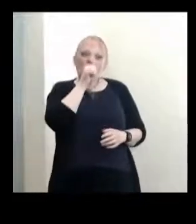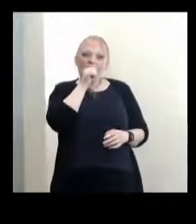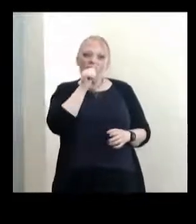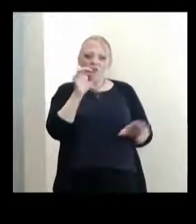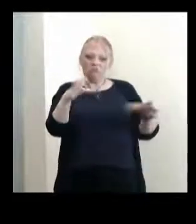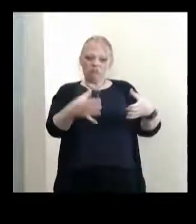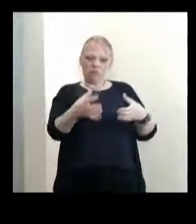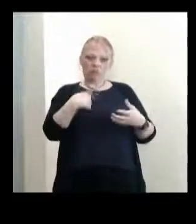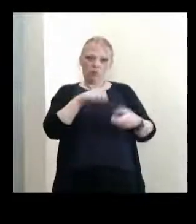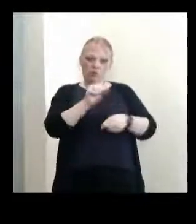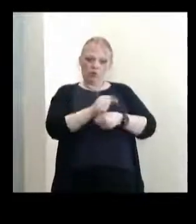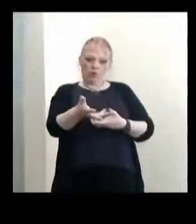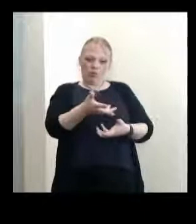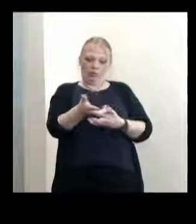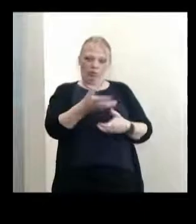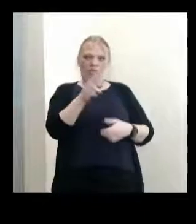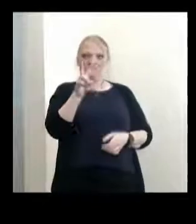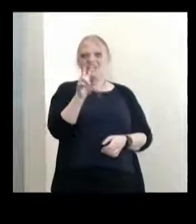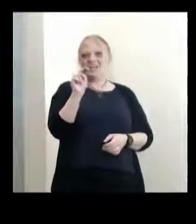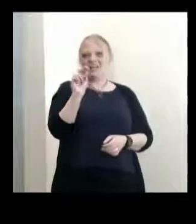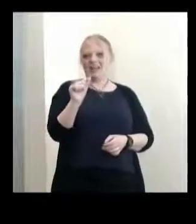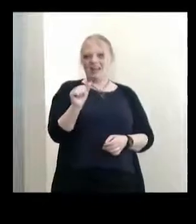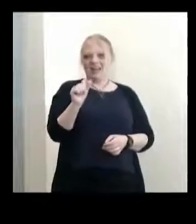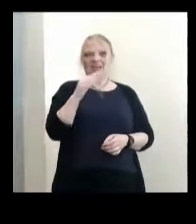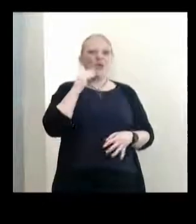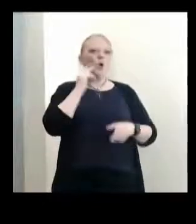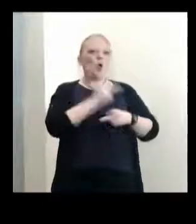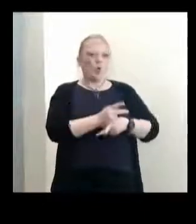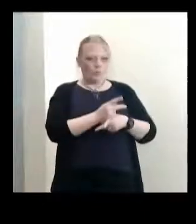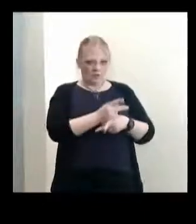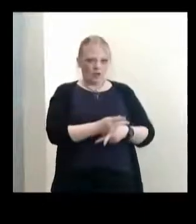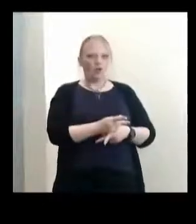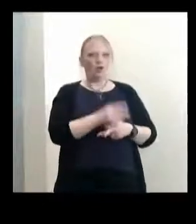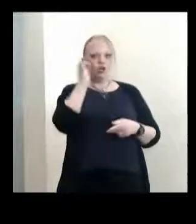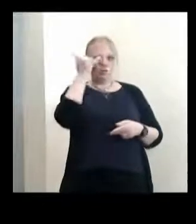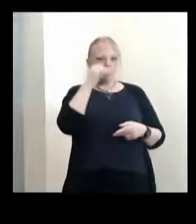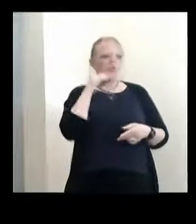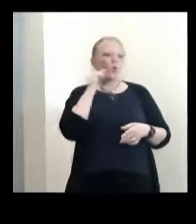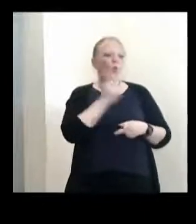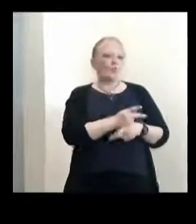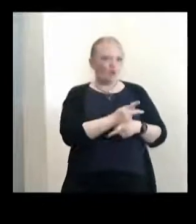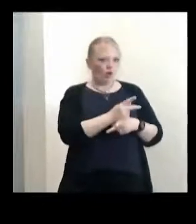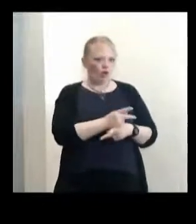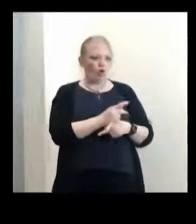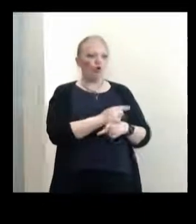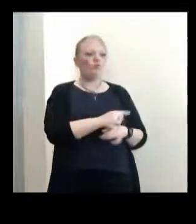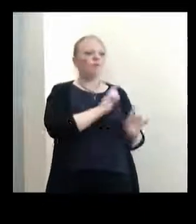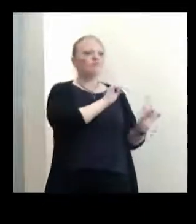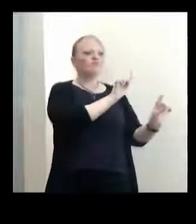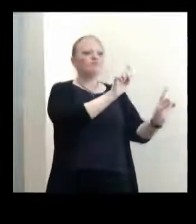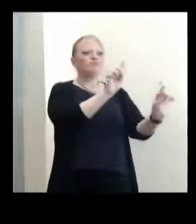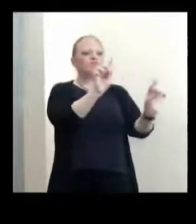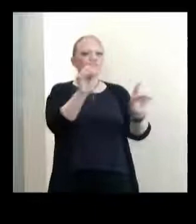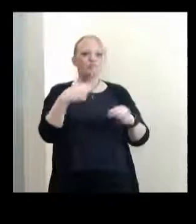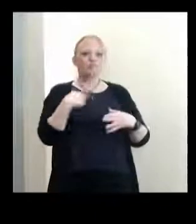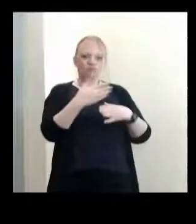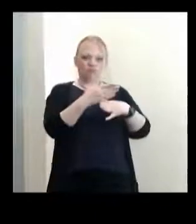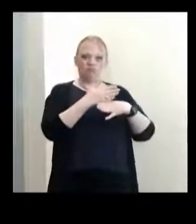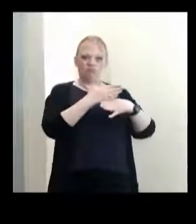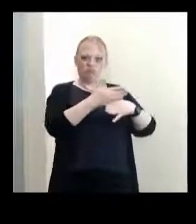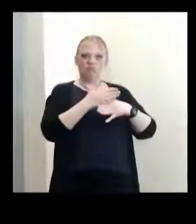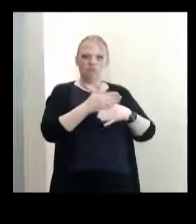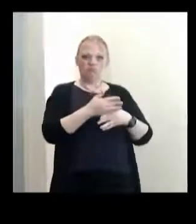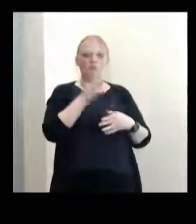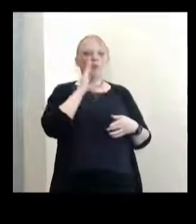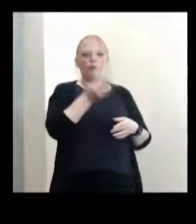with, VNA, Home Care Associates too, Buffalo Home Care, that have been going out. We've been sharing. We're going to be providing